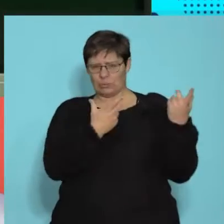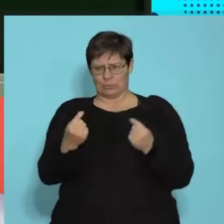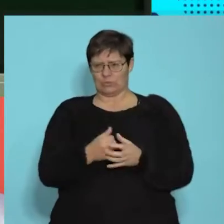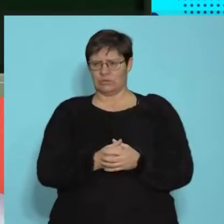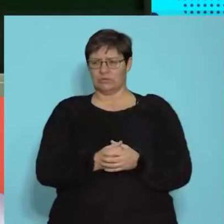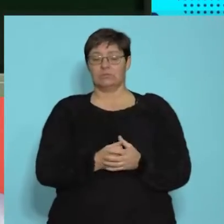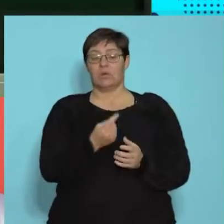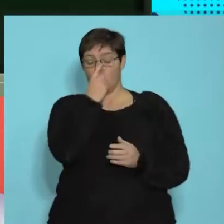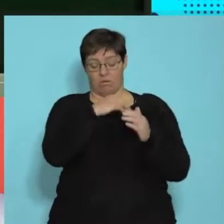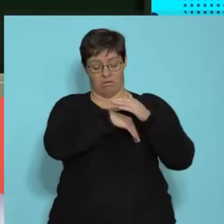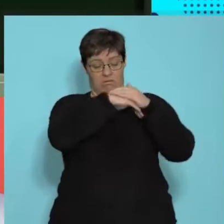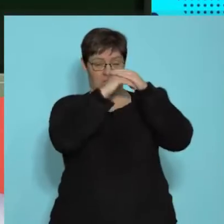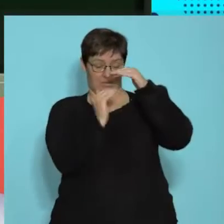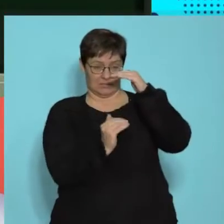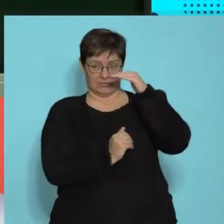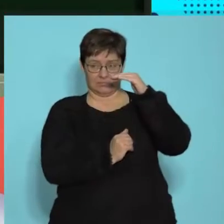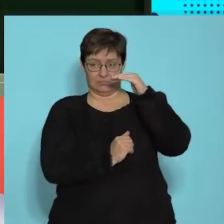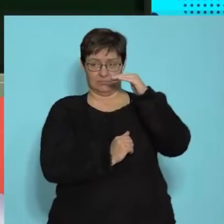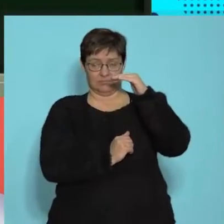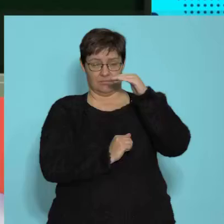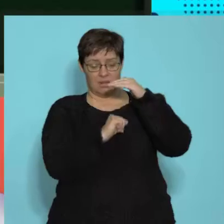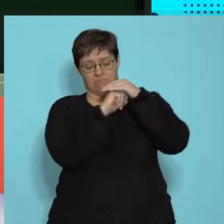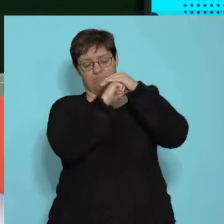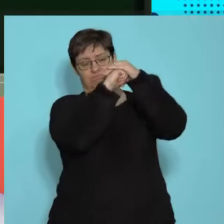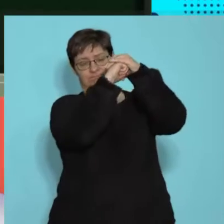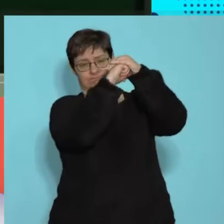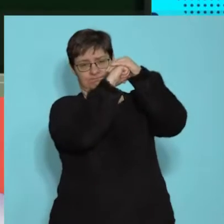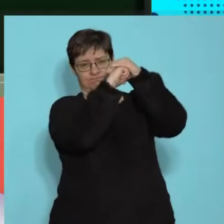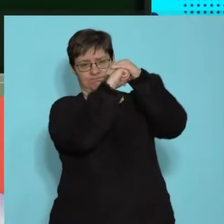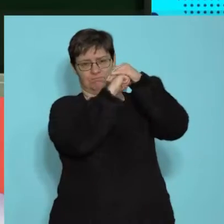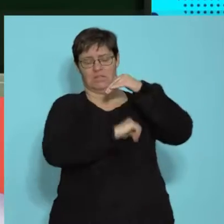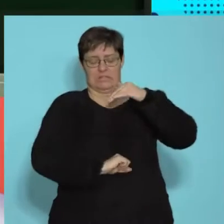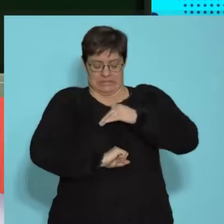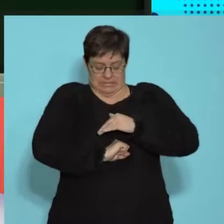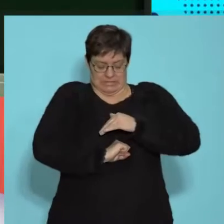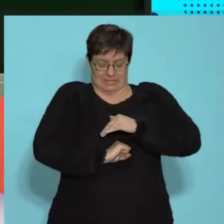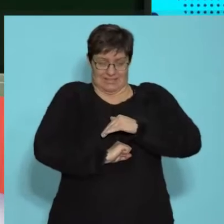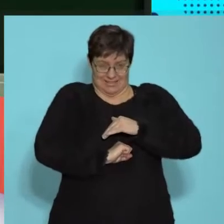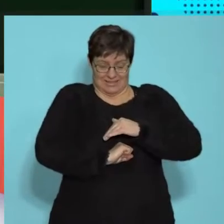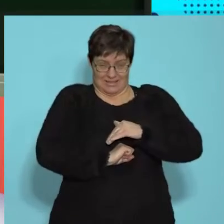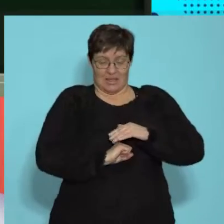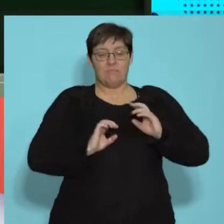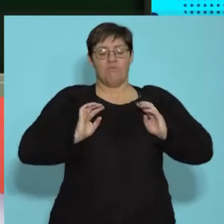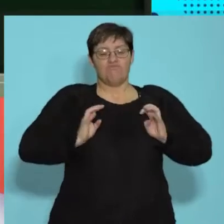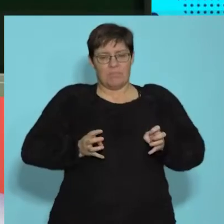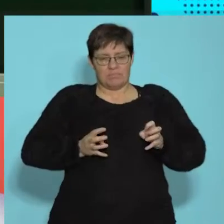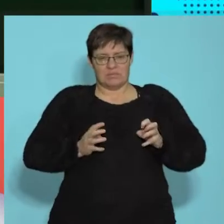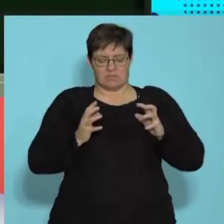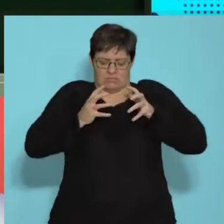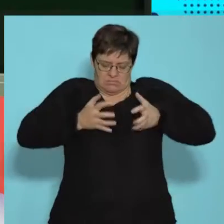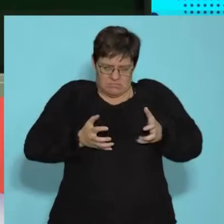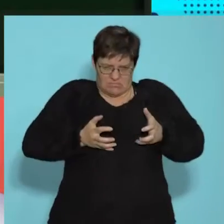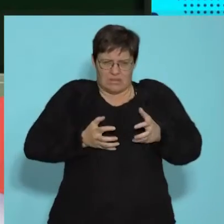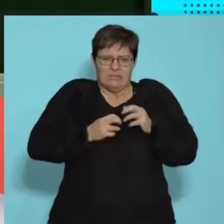that? Look at my diaphragm, okay? It's pushed in, squeezed, and my ribs are